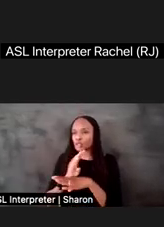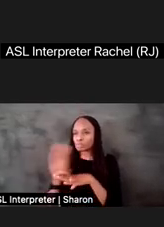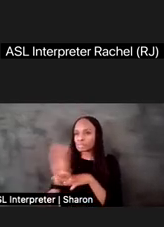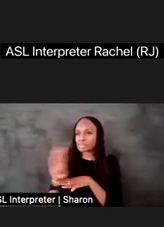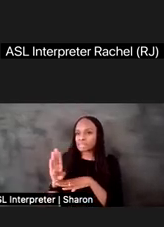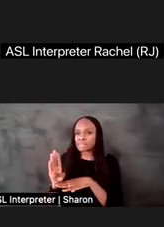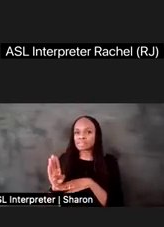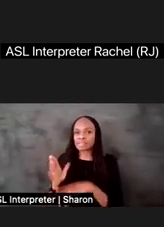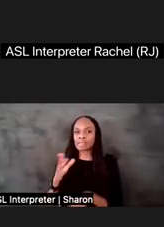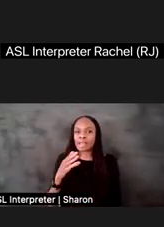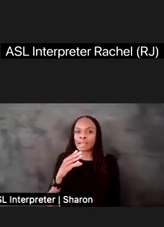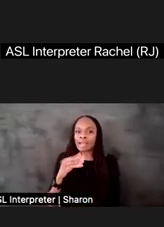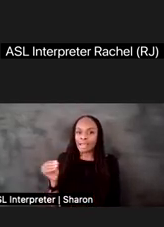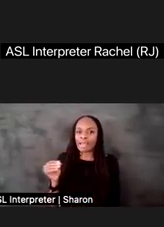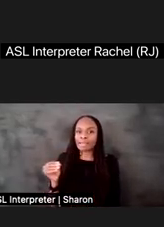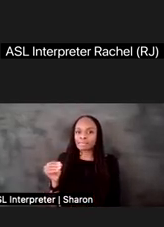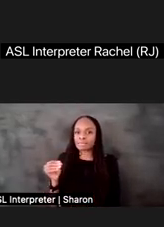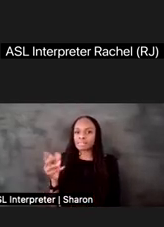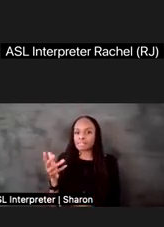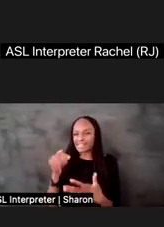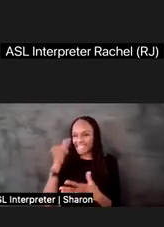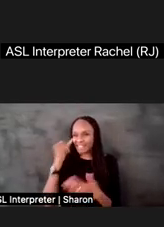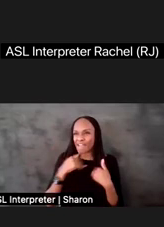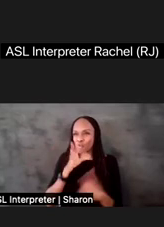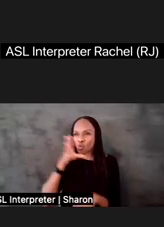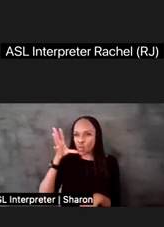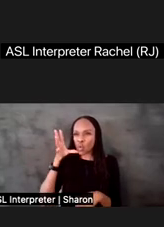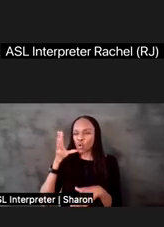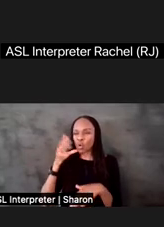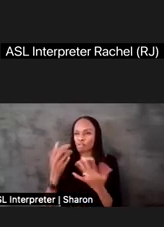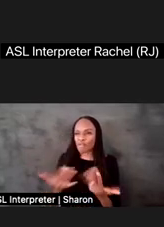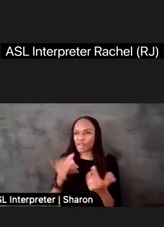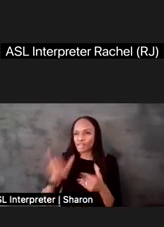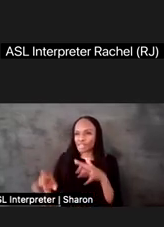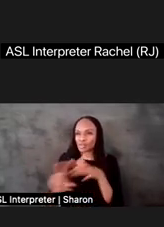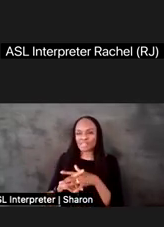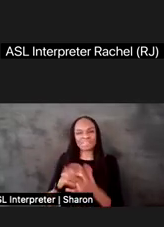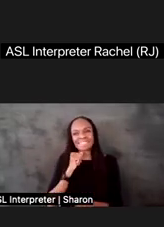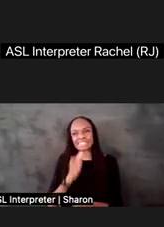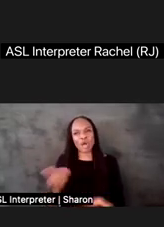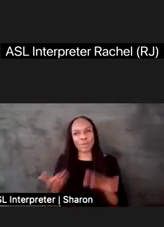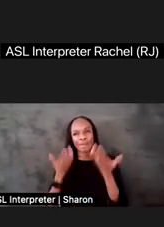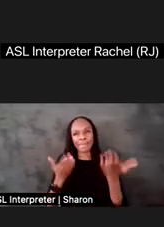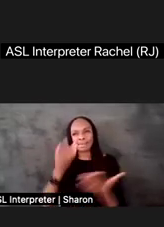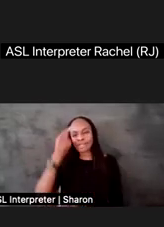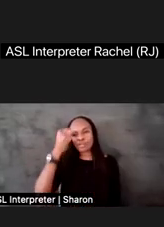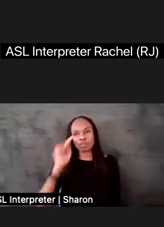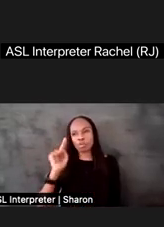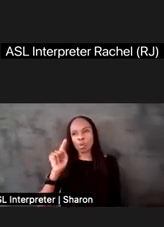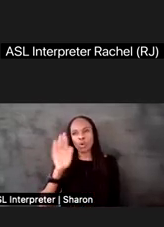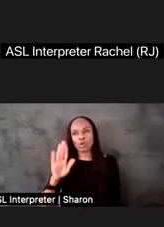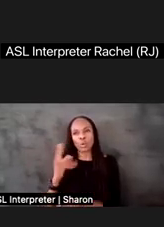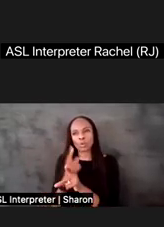rural fires. And it's not something that's recommended for your